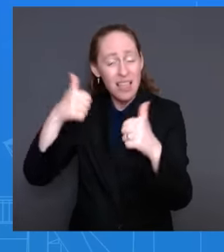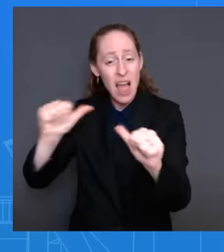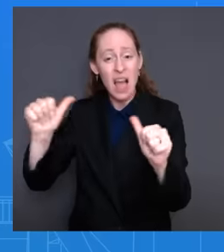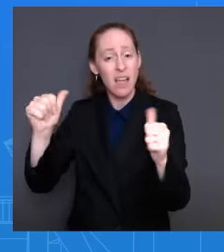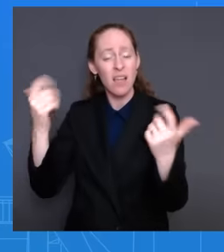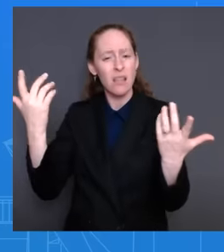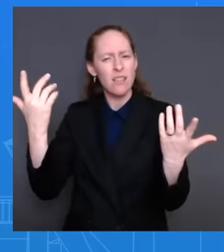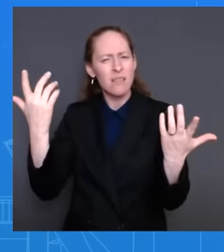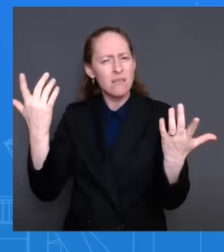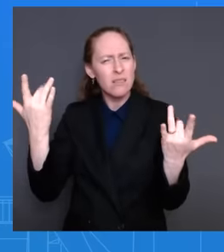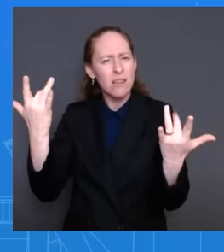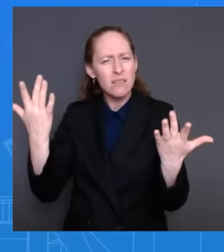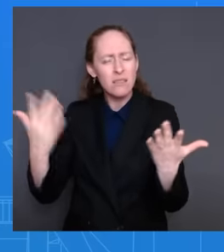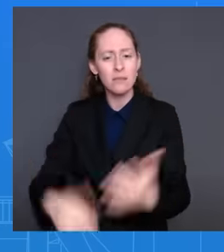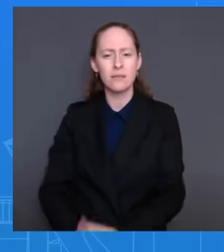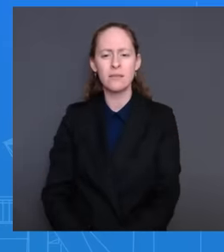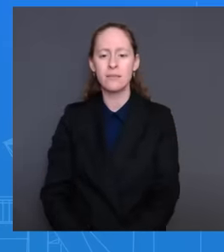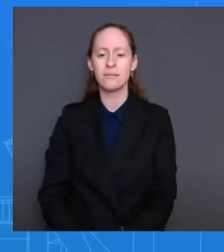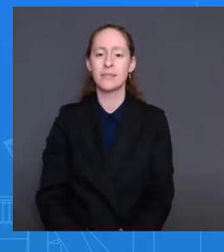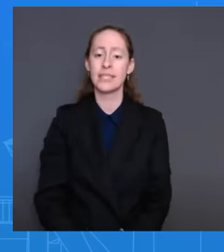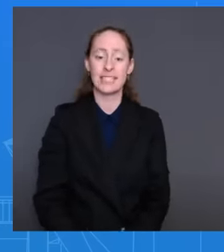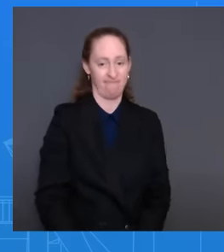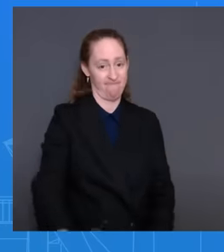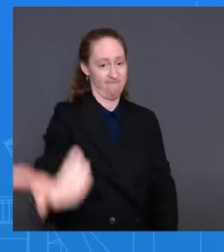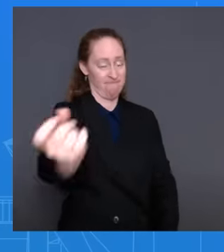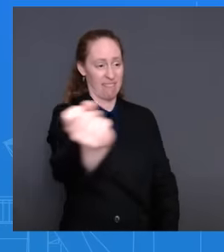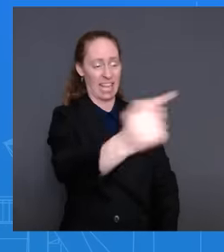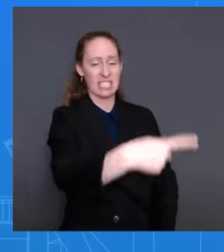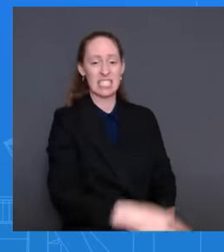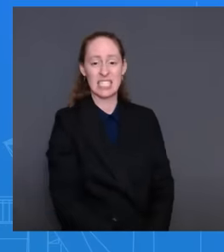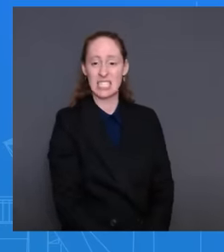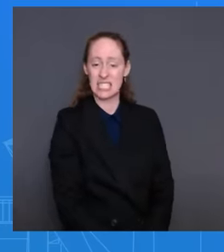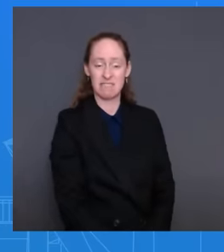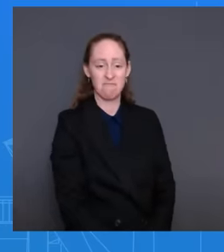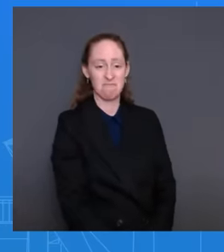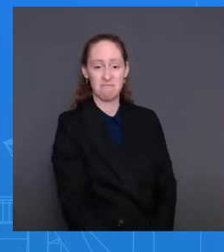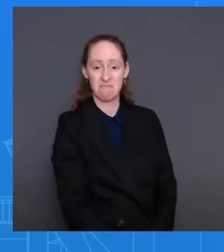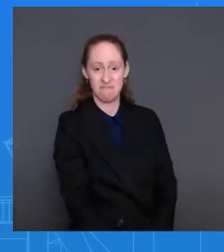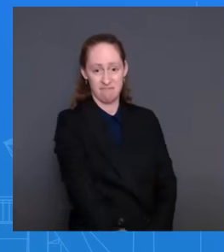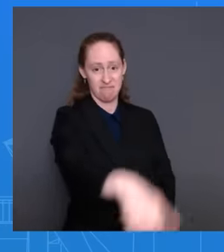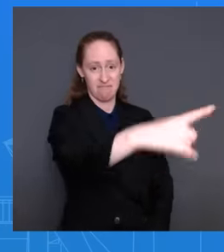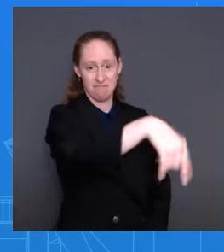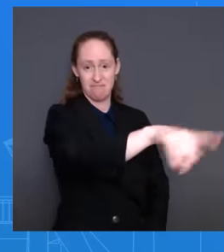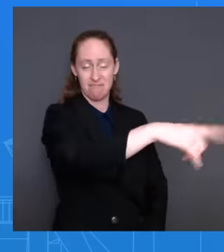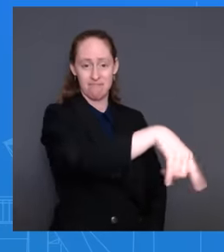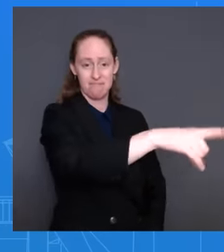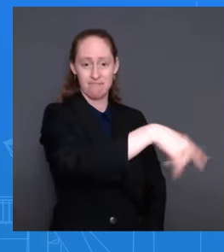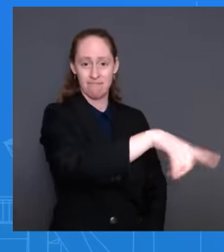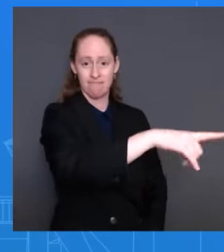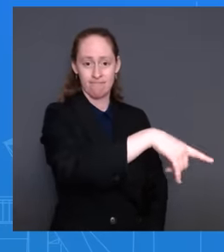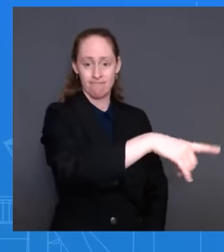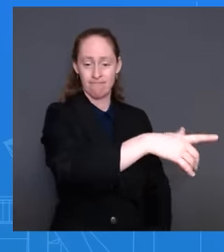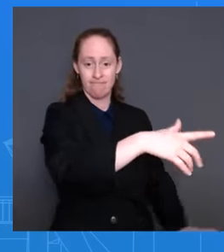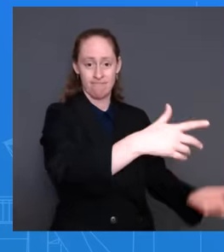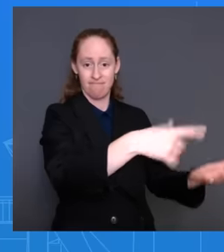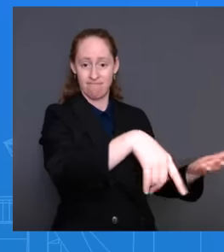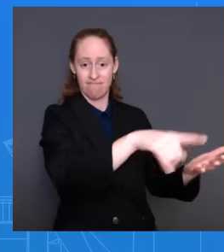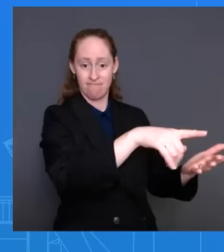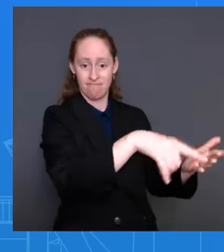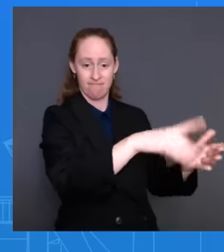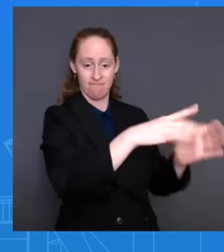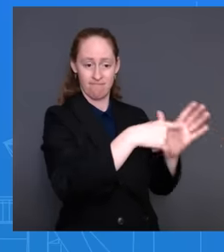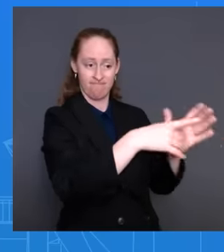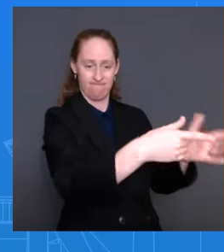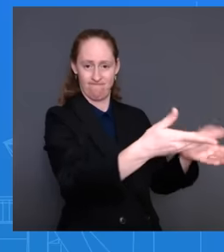to answer. They have to answer to their constituents. I just laid out what their constituents wants to see. That's for them to